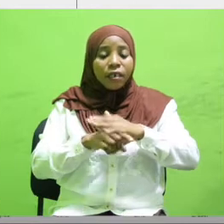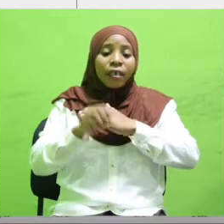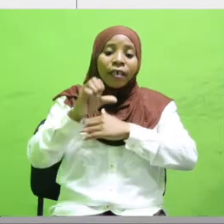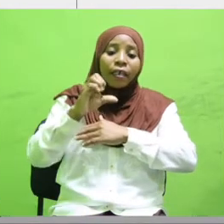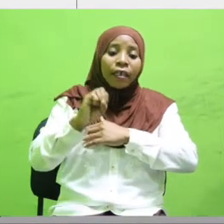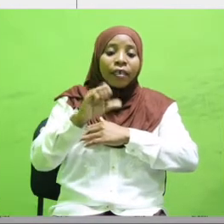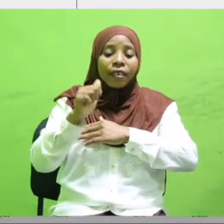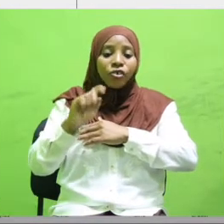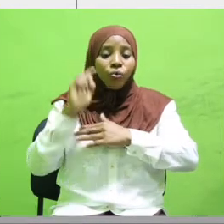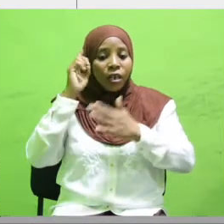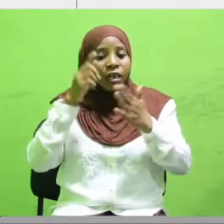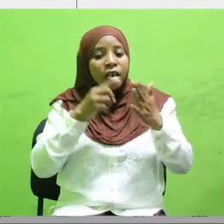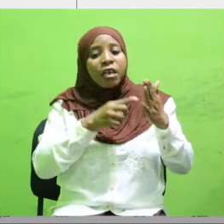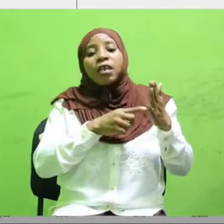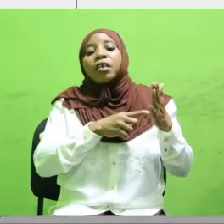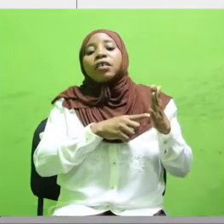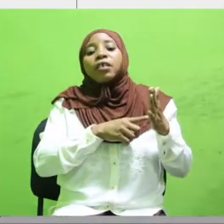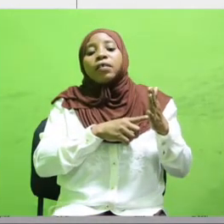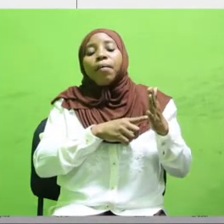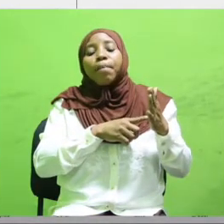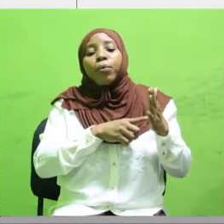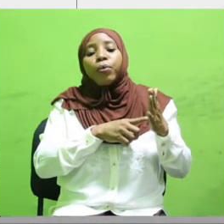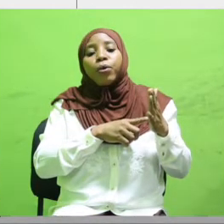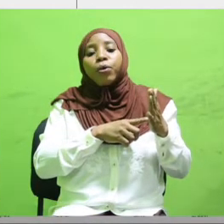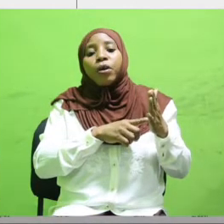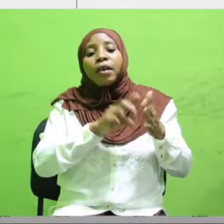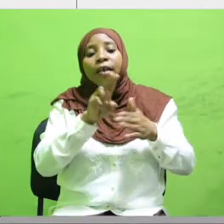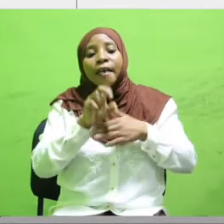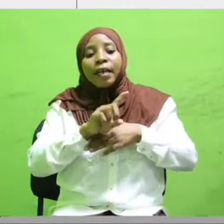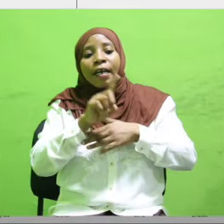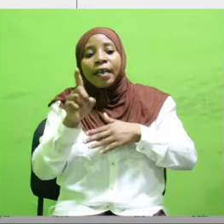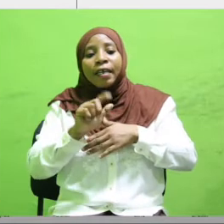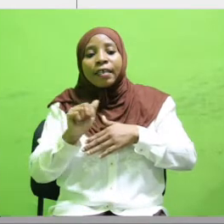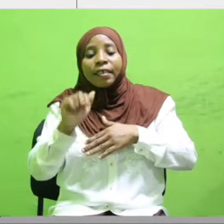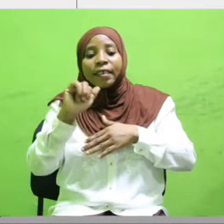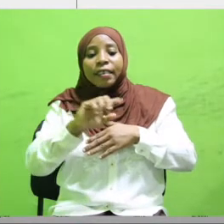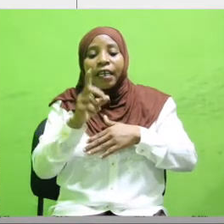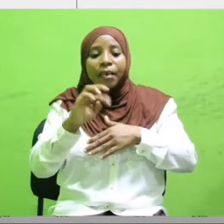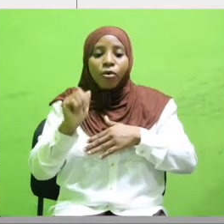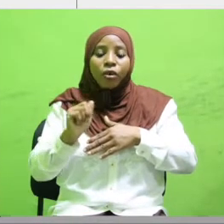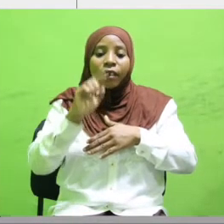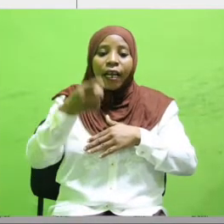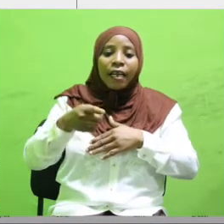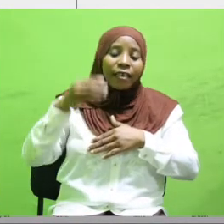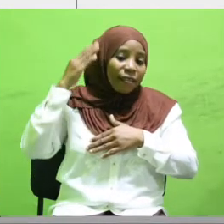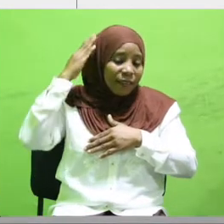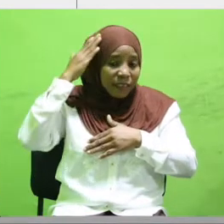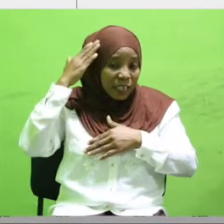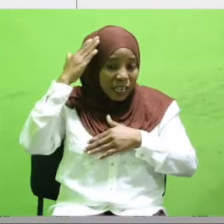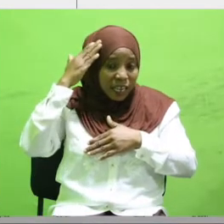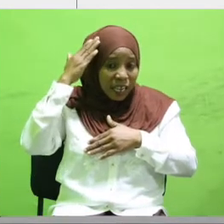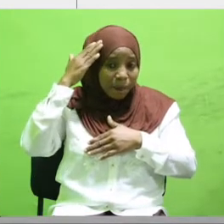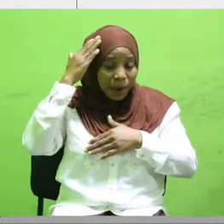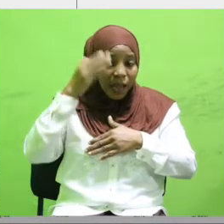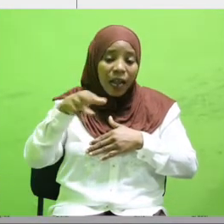An example of a Zygomycota, a member of Zygomycota, is the black bread mold, or